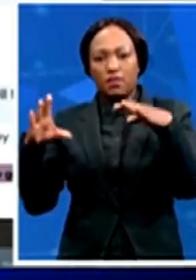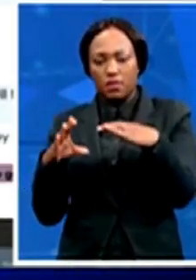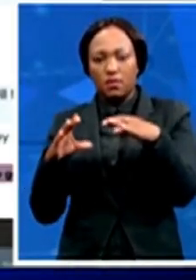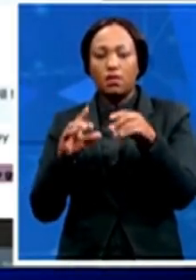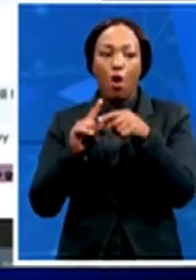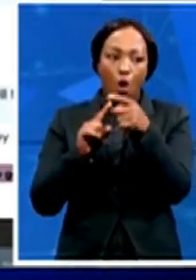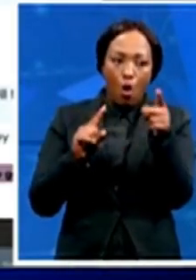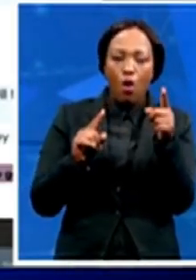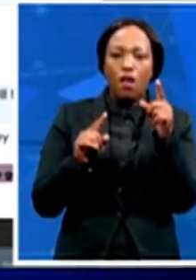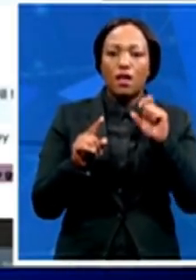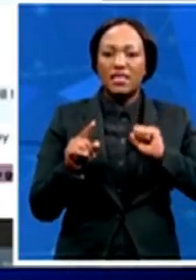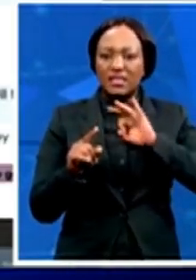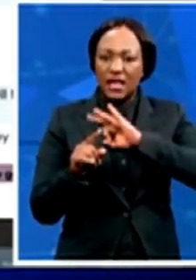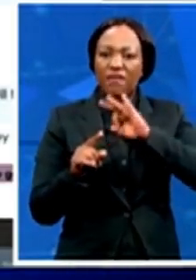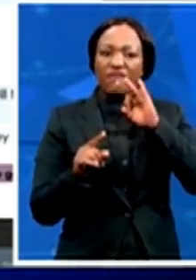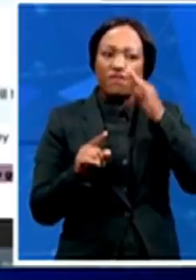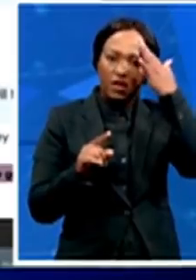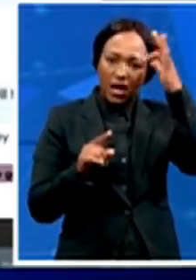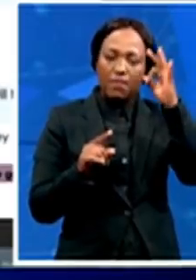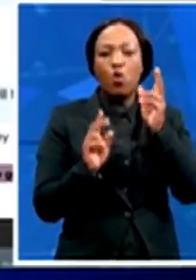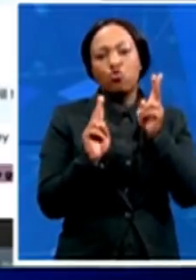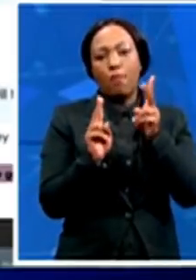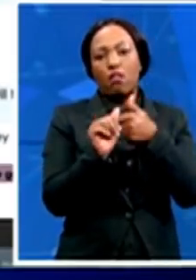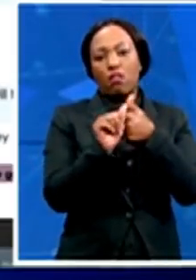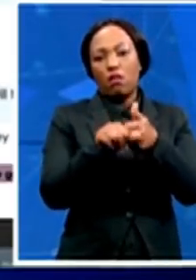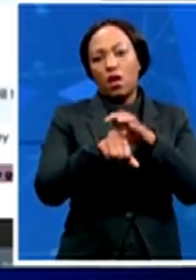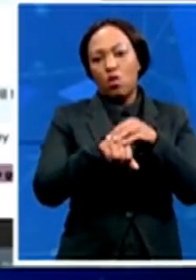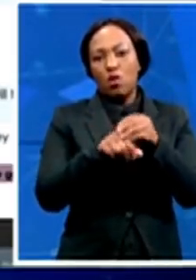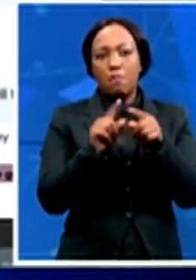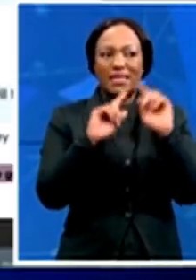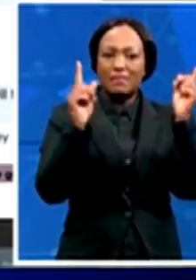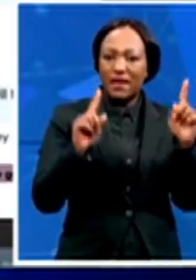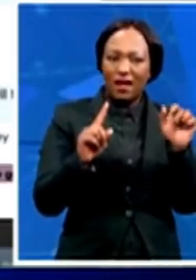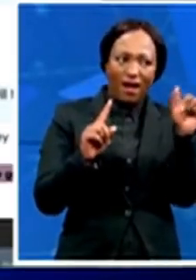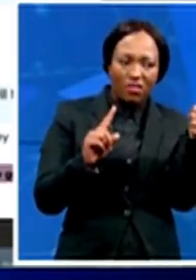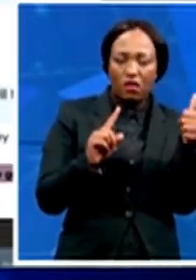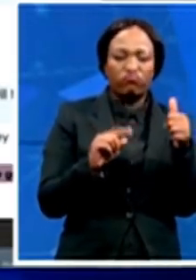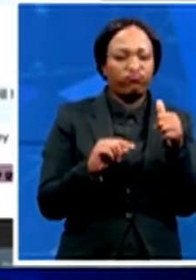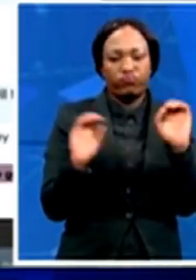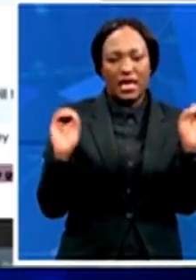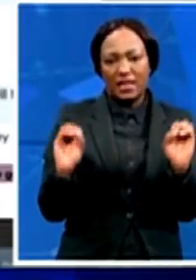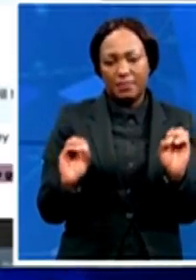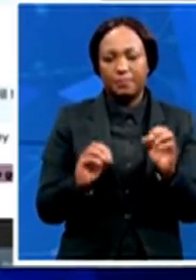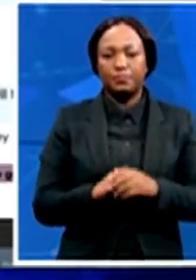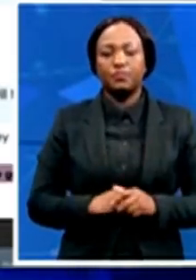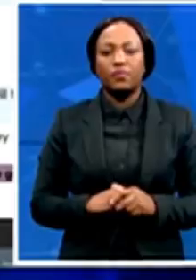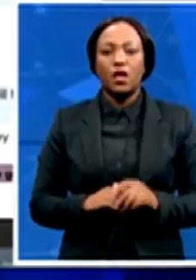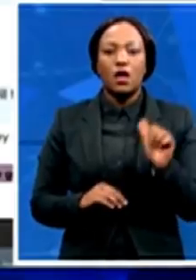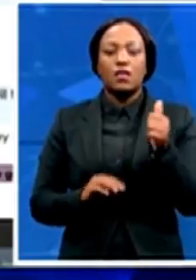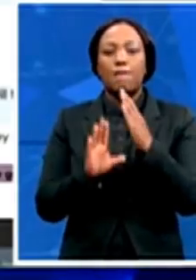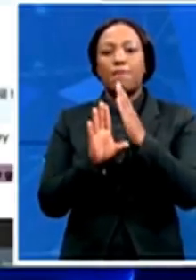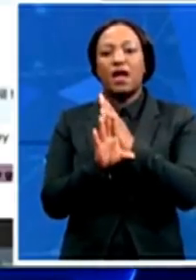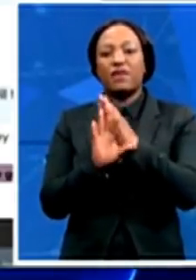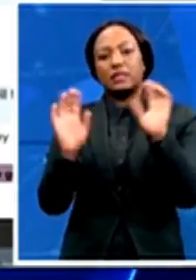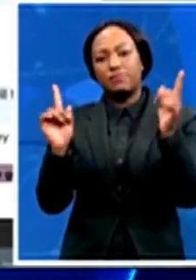program, and there will be no special programs. There are a few private sector special programs that is also been